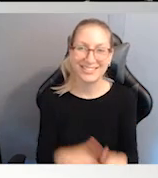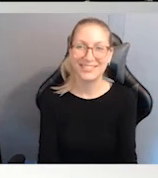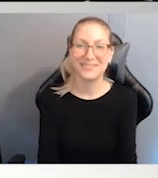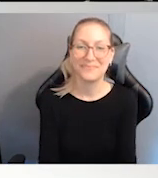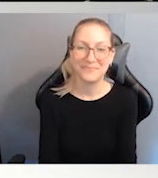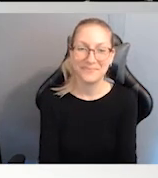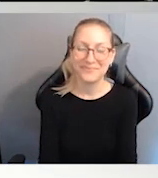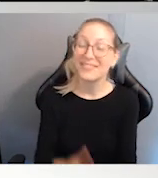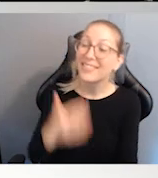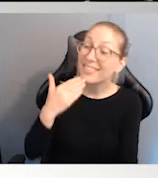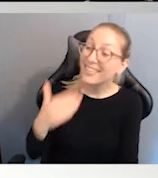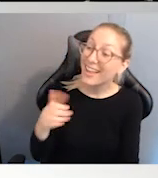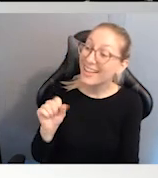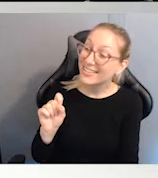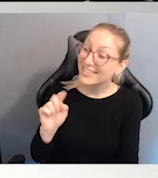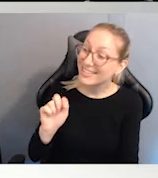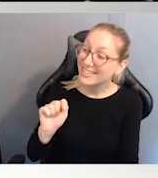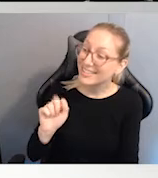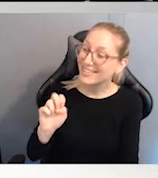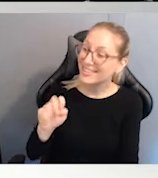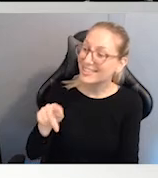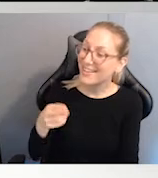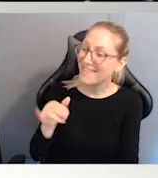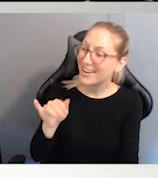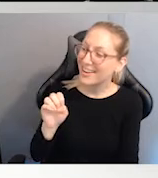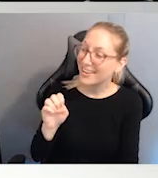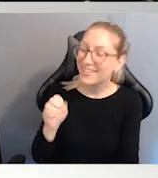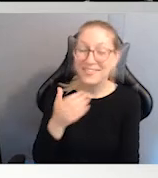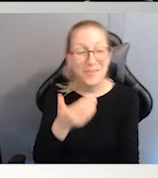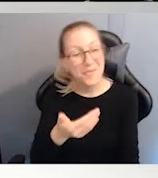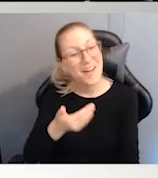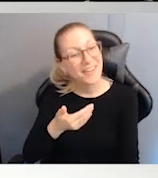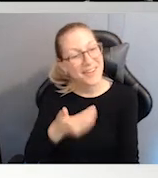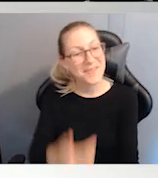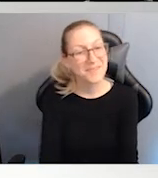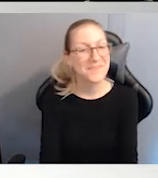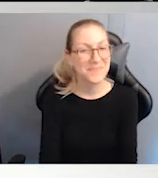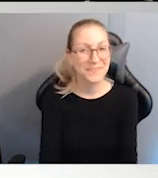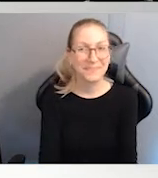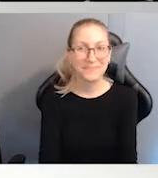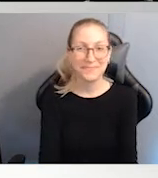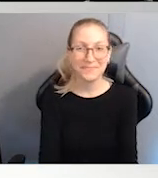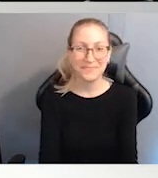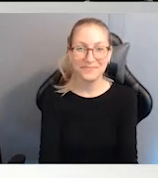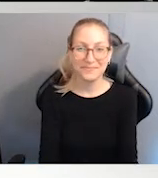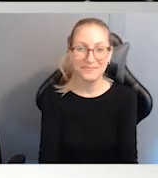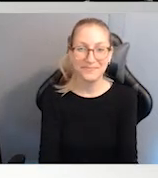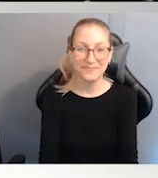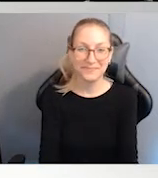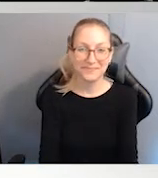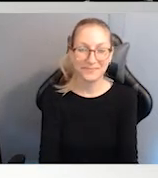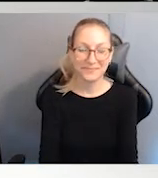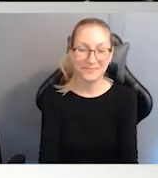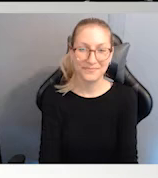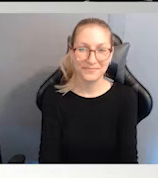Thank you, Stephanie. You're welcome. You want to go? Oh, let Sarah go first.